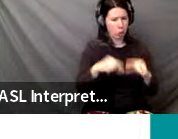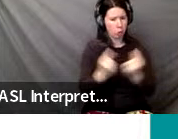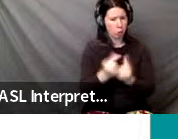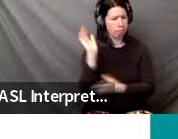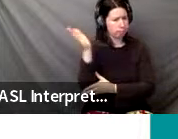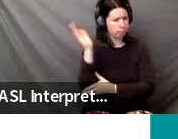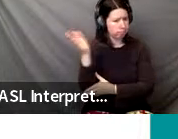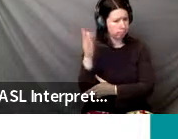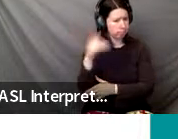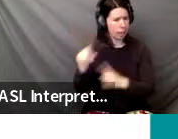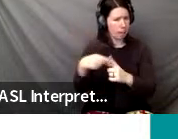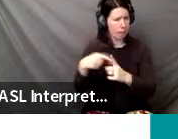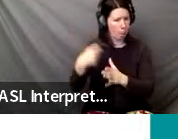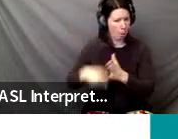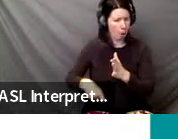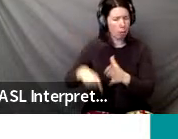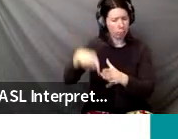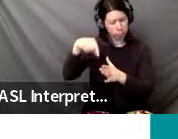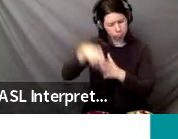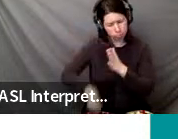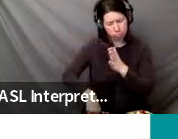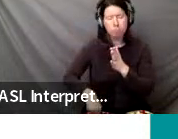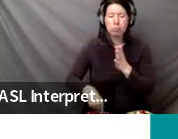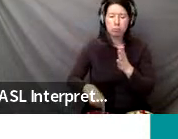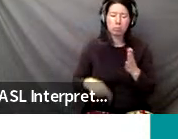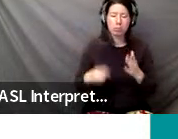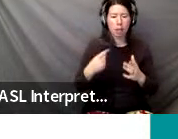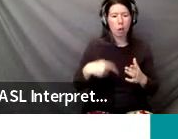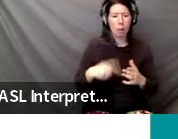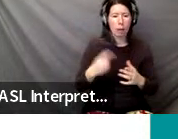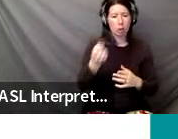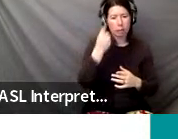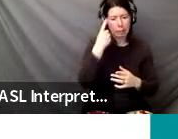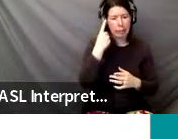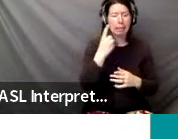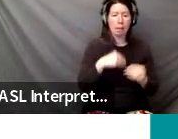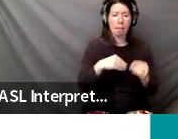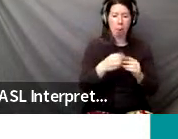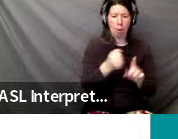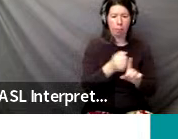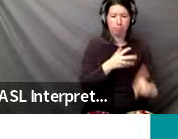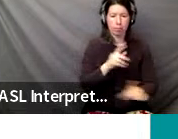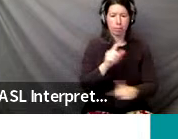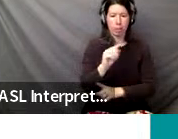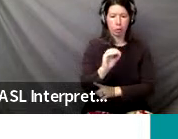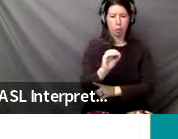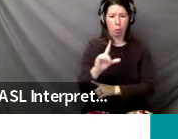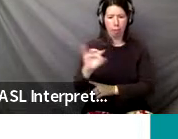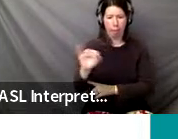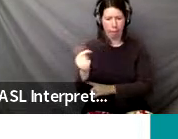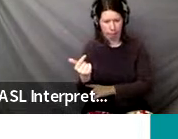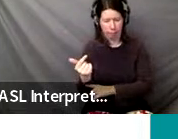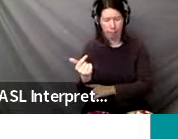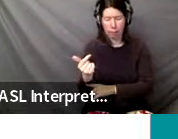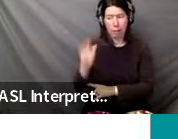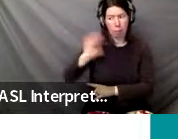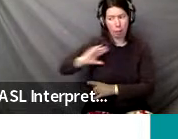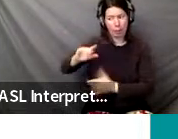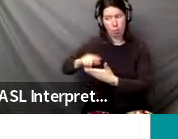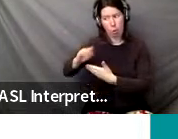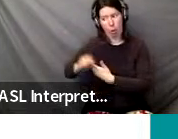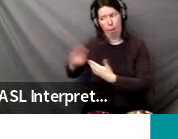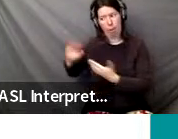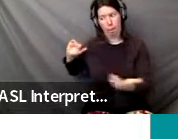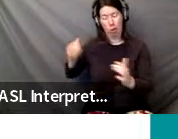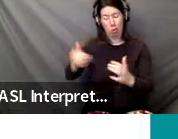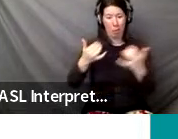Really, like I said, we're working on understanding tolling a little bit better. Tolling from the previous program to now, it has changed within our region,